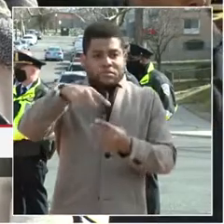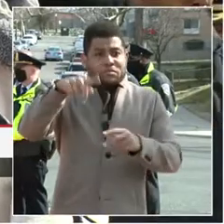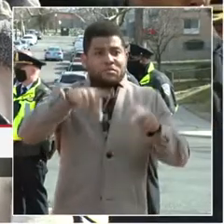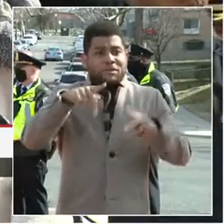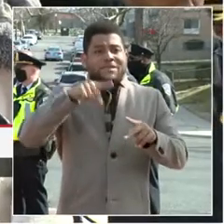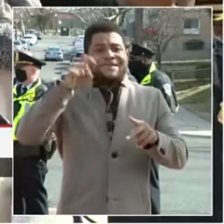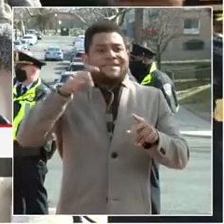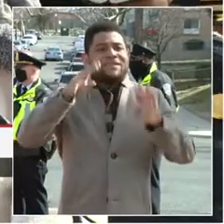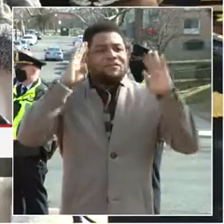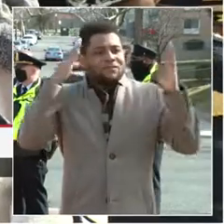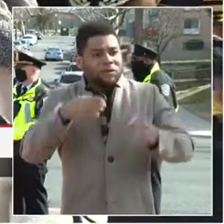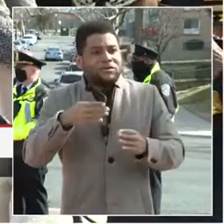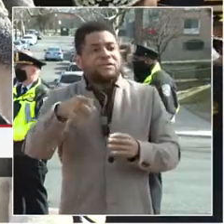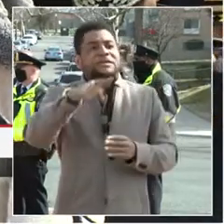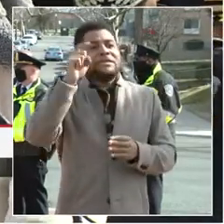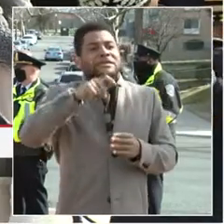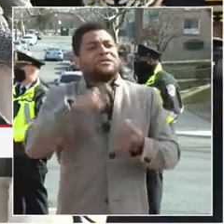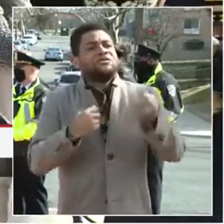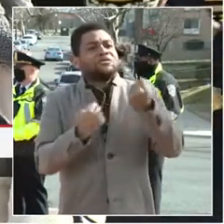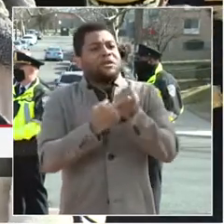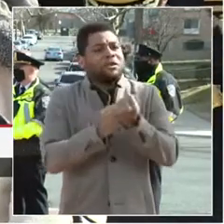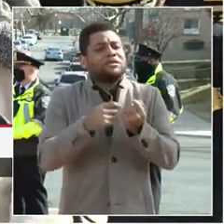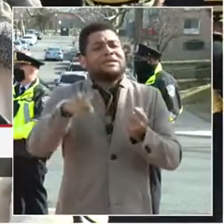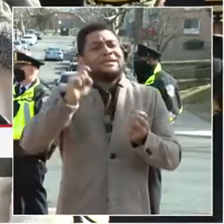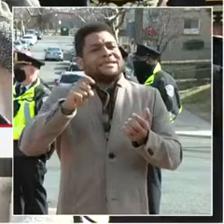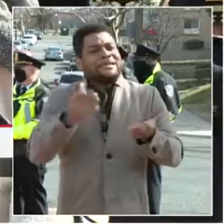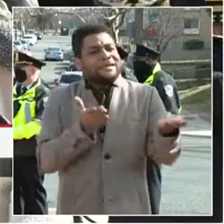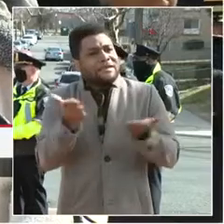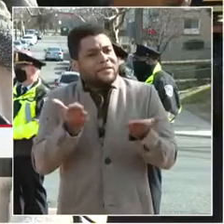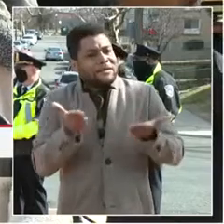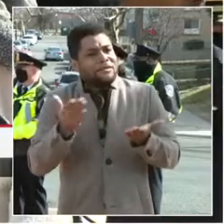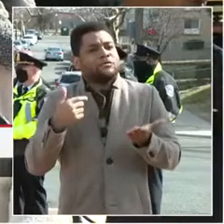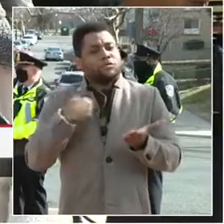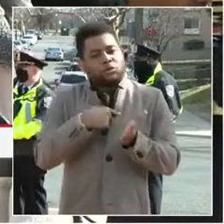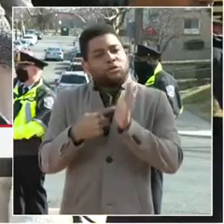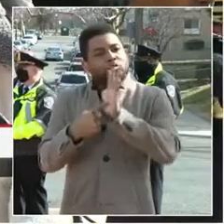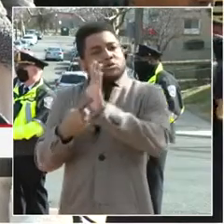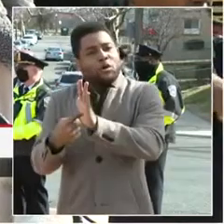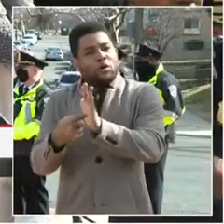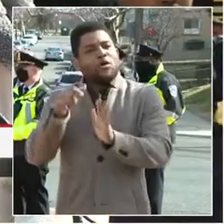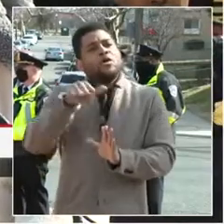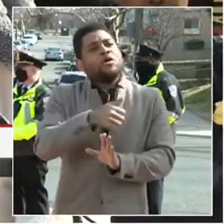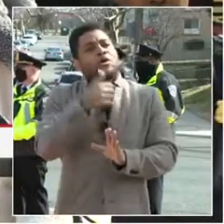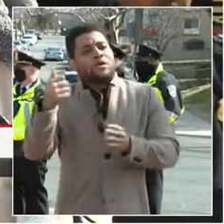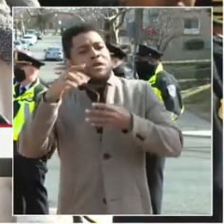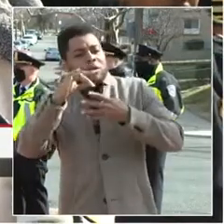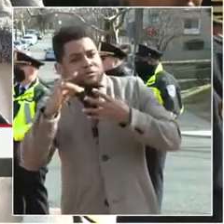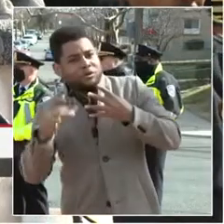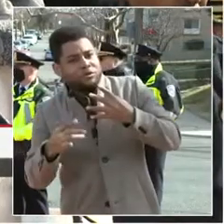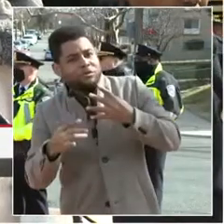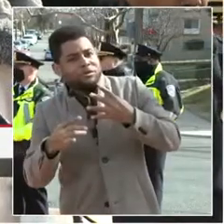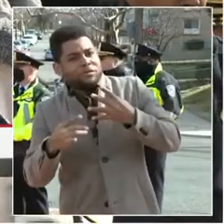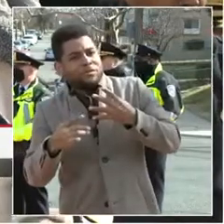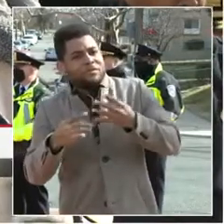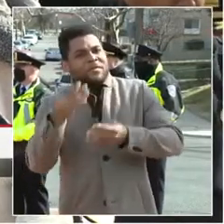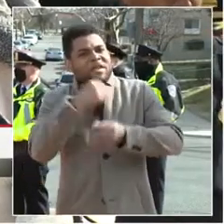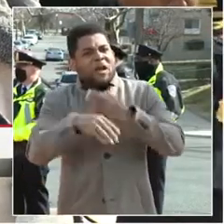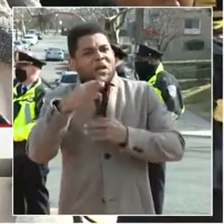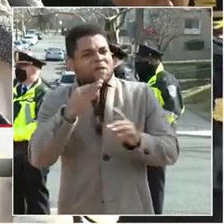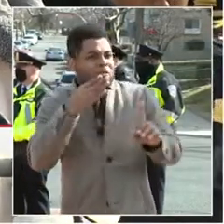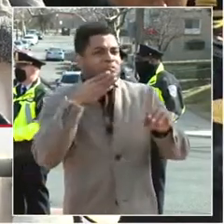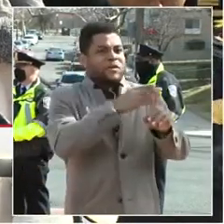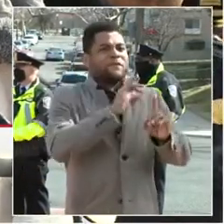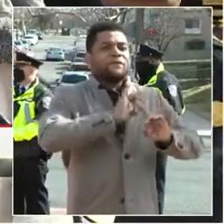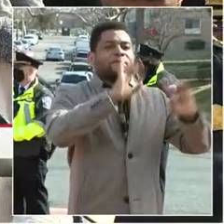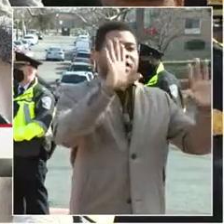and services, to identify an alternative lifestyle to maybe what they're doing now, and to have other alternatives, and to use them as a